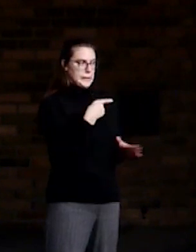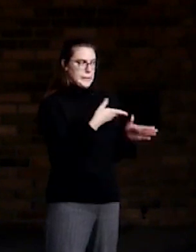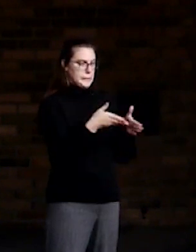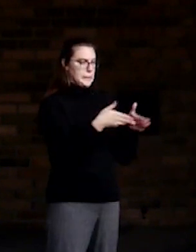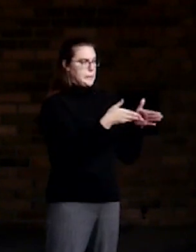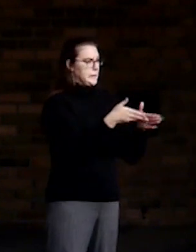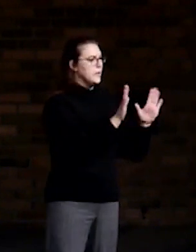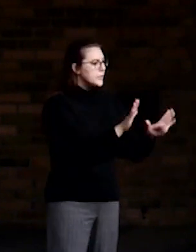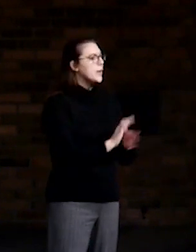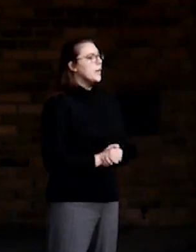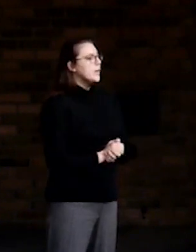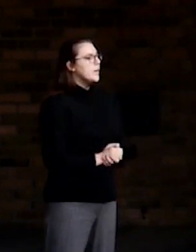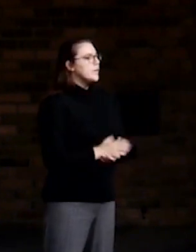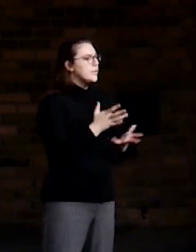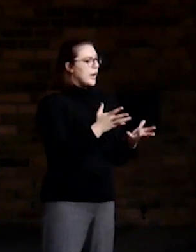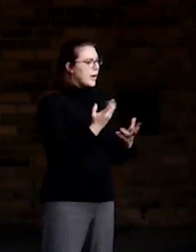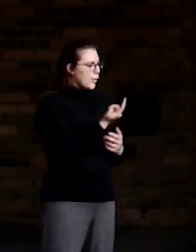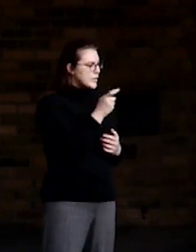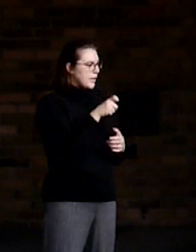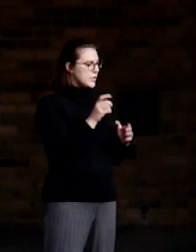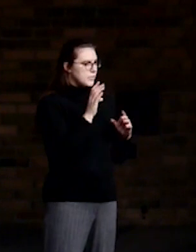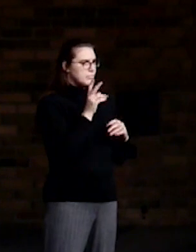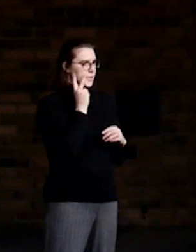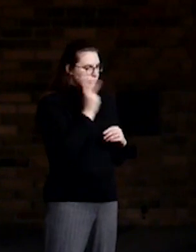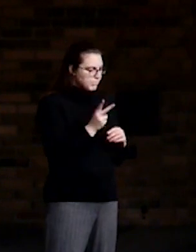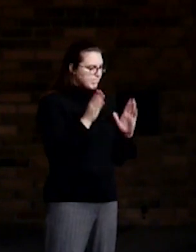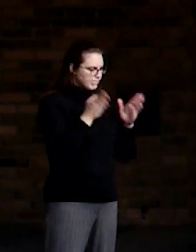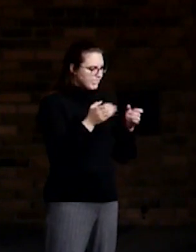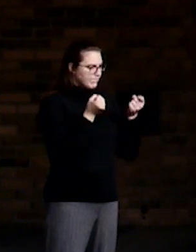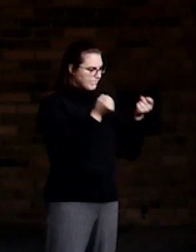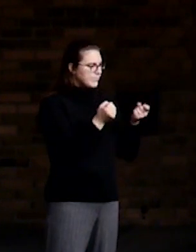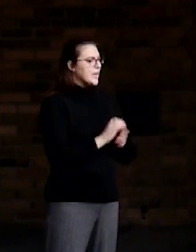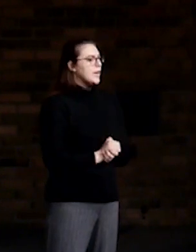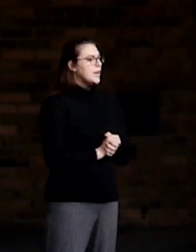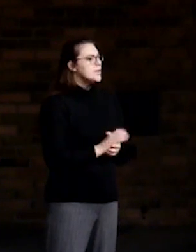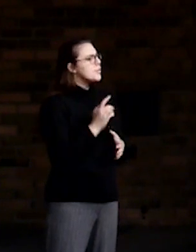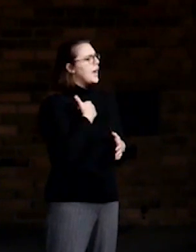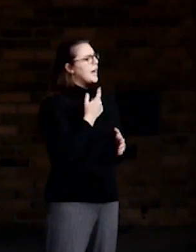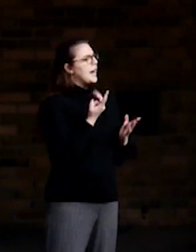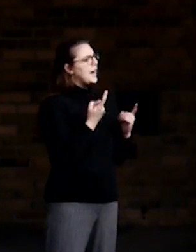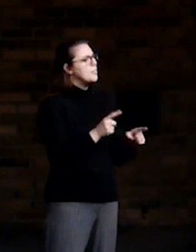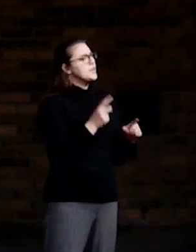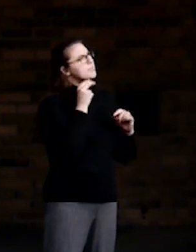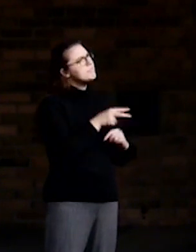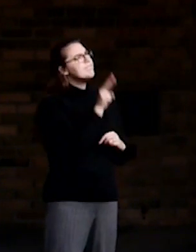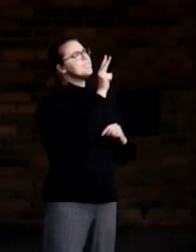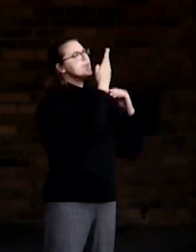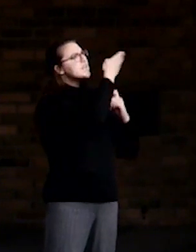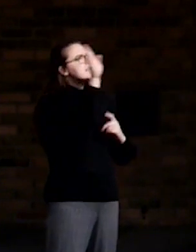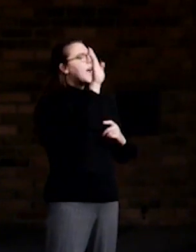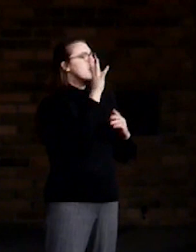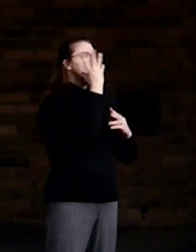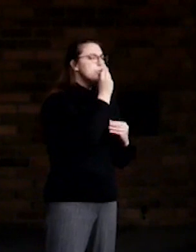so I'm looking at my marker, as the picture shows, and for some reason, I just happened to look up in the sky, and here's a